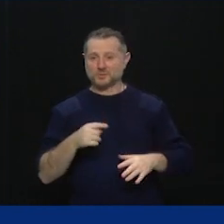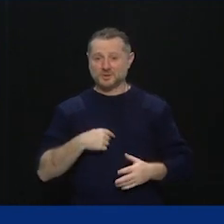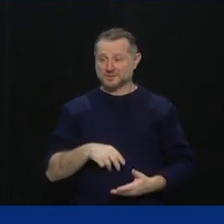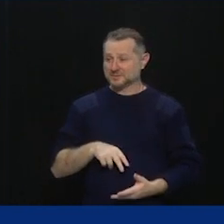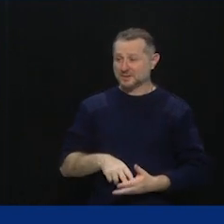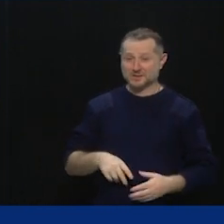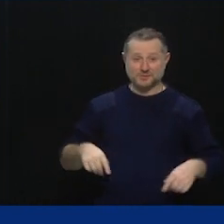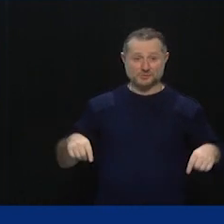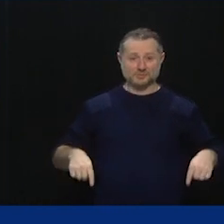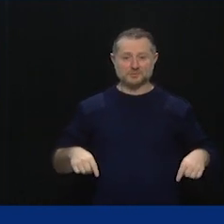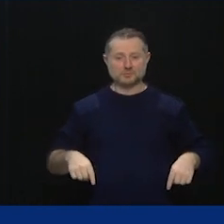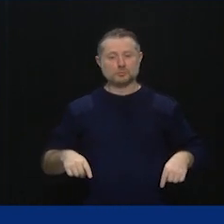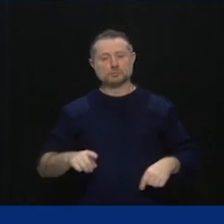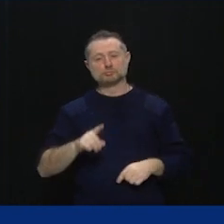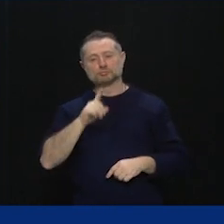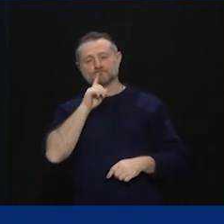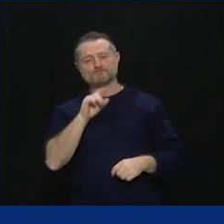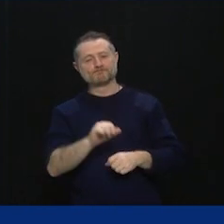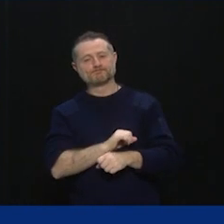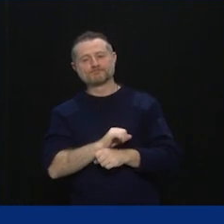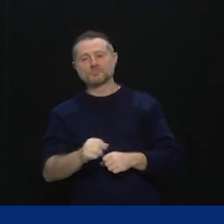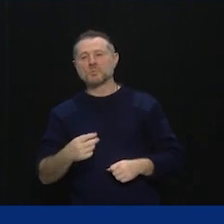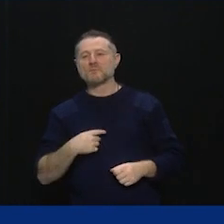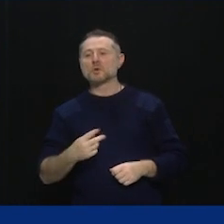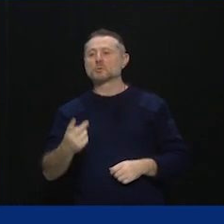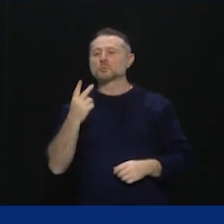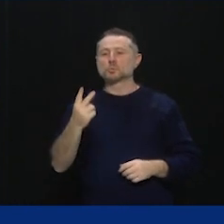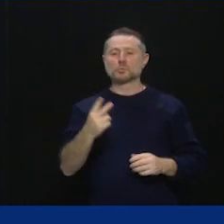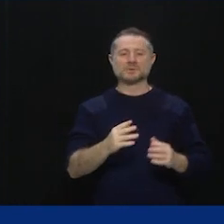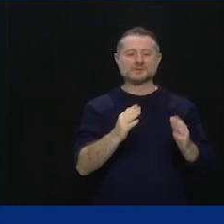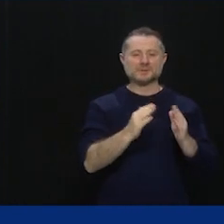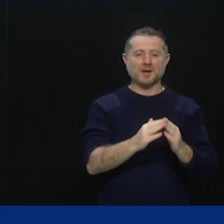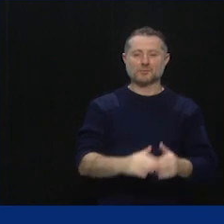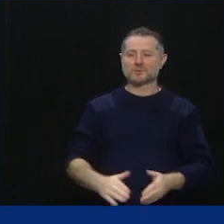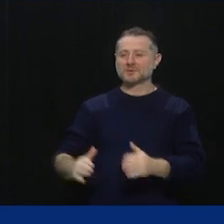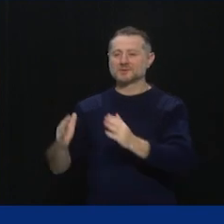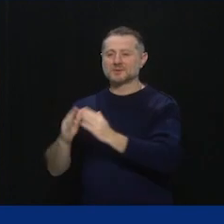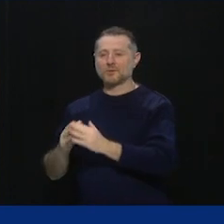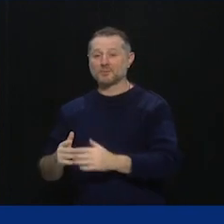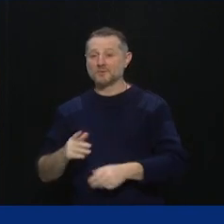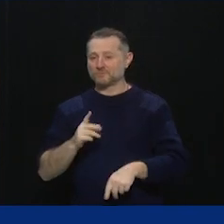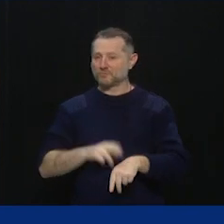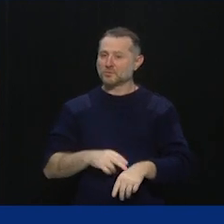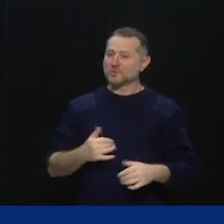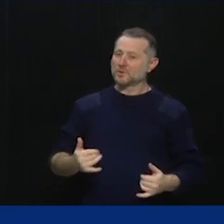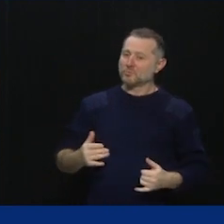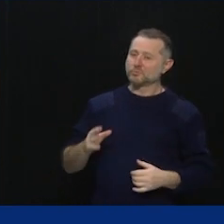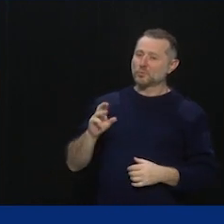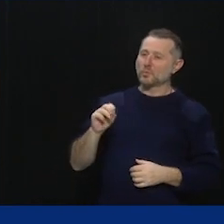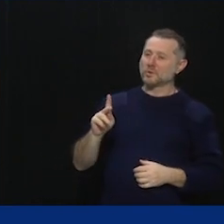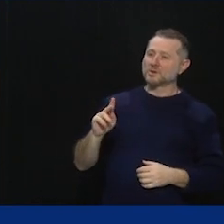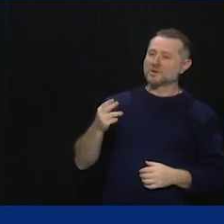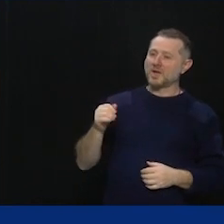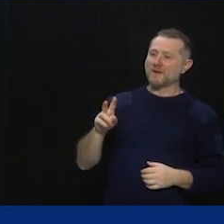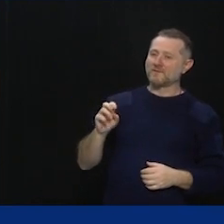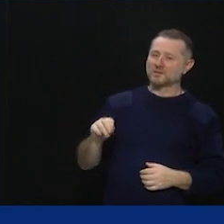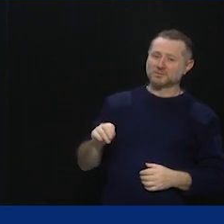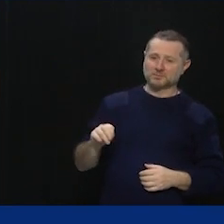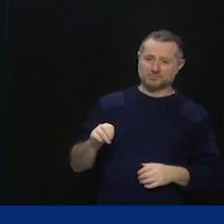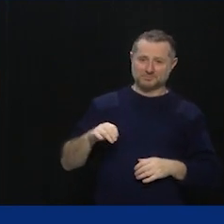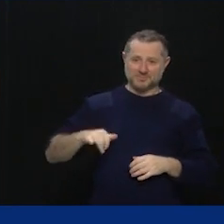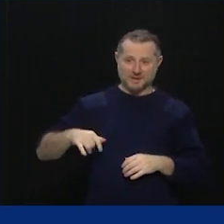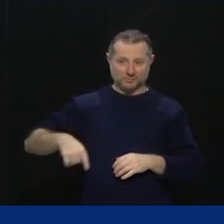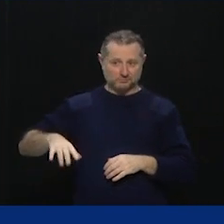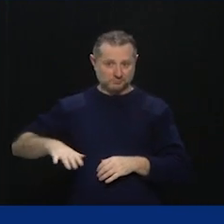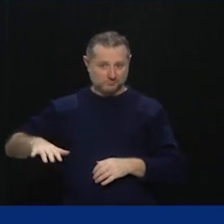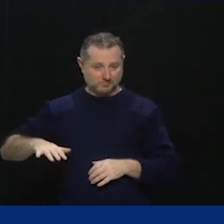of two towns. Right now, of course, we're in the town of Brookhaven. I want to thank Supervisor Romaine and Councilman Foley for their leadership here. Of